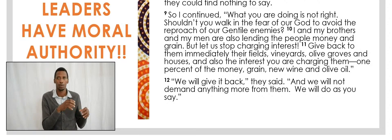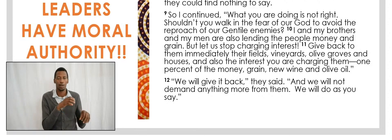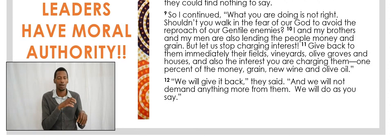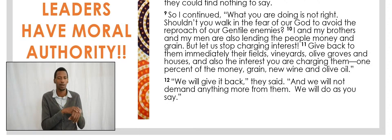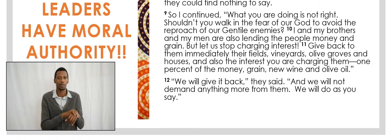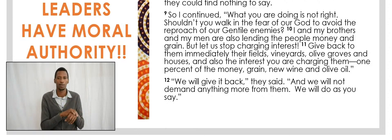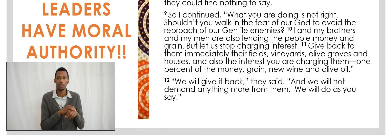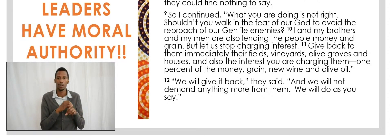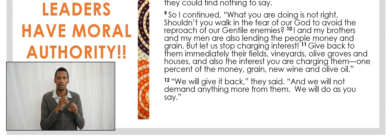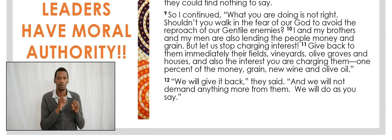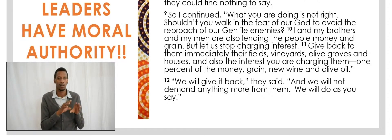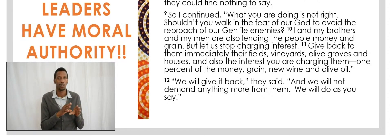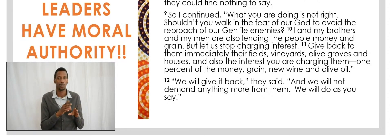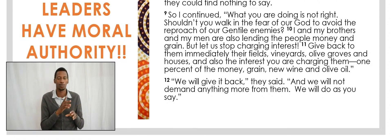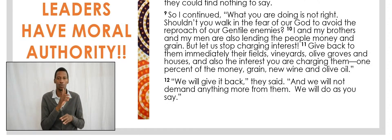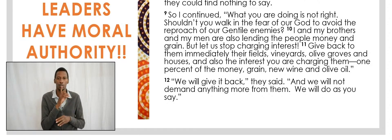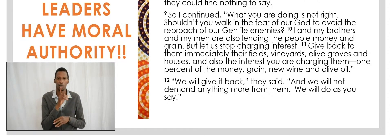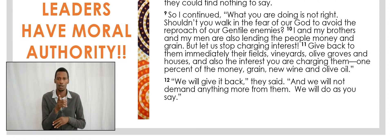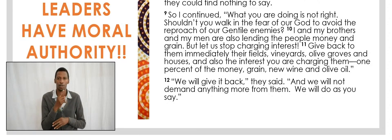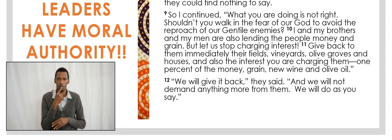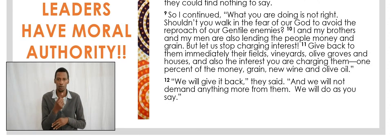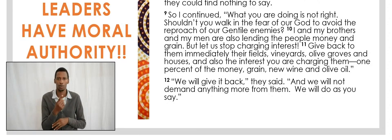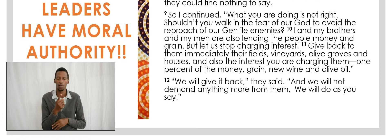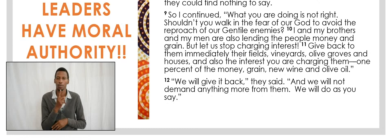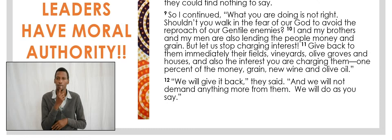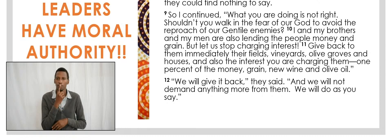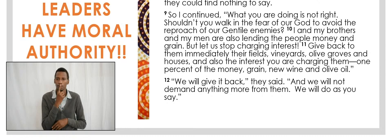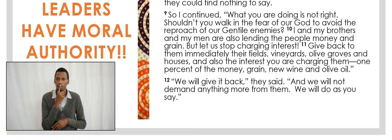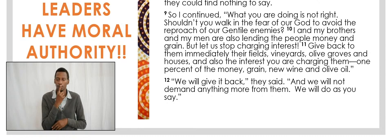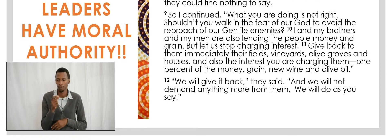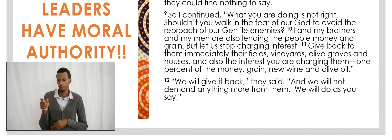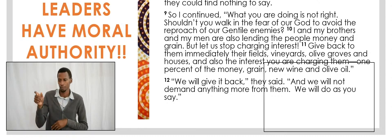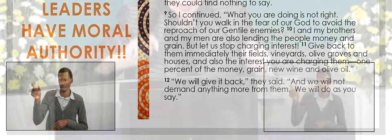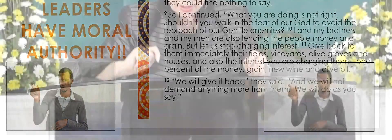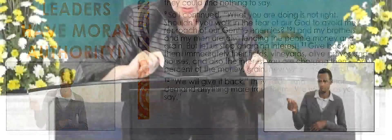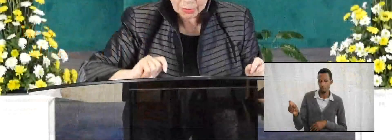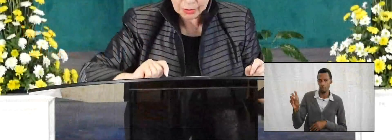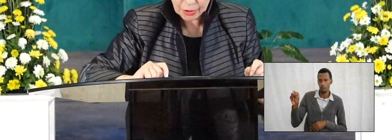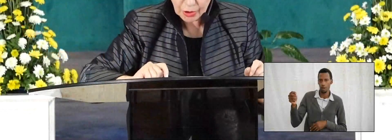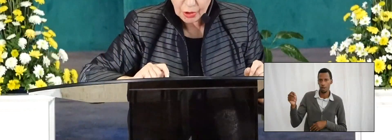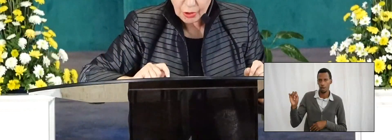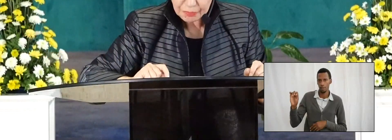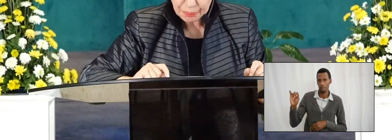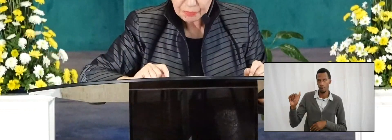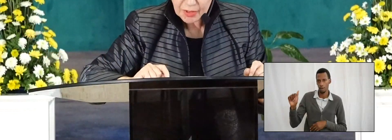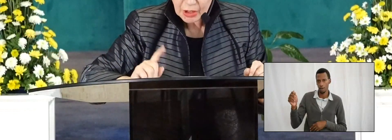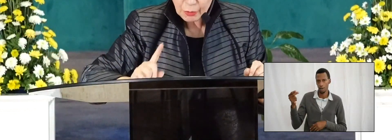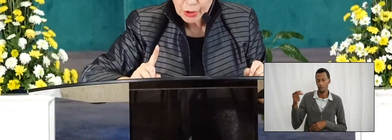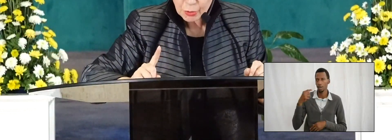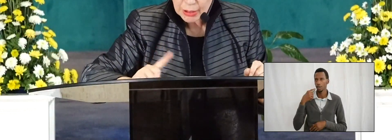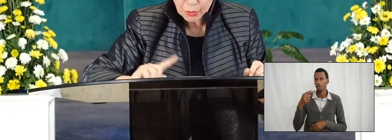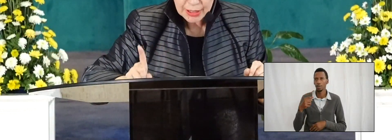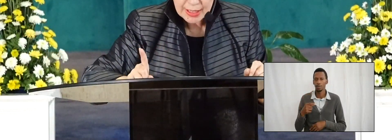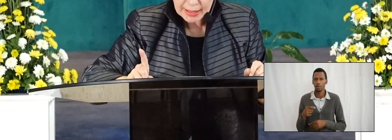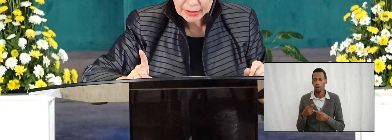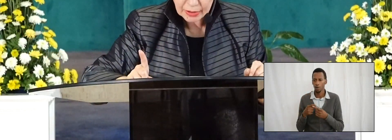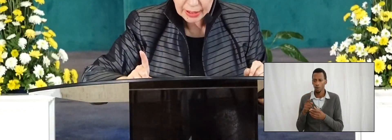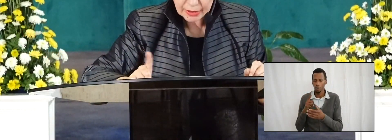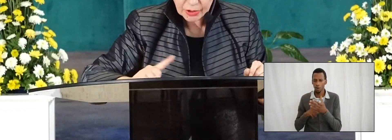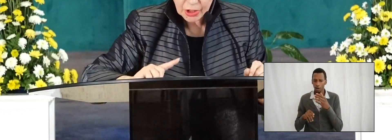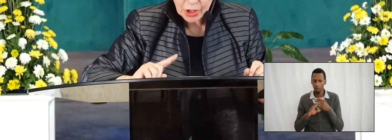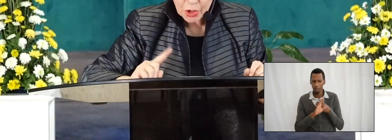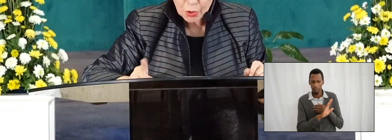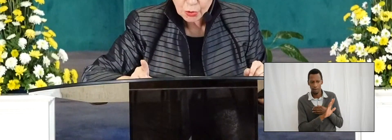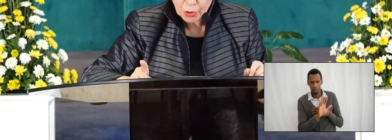nothing to say. So Nehemiah says, so I continued, what you are doing is